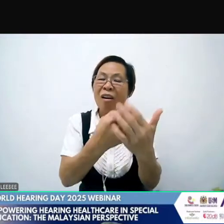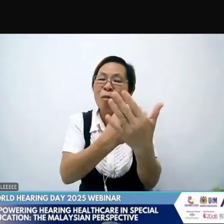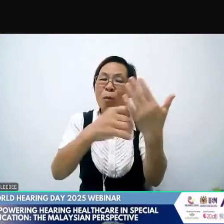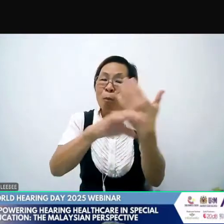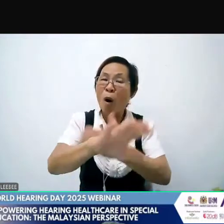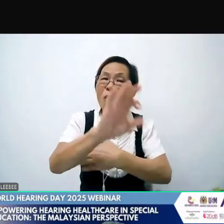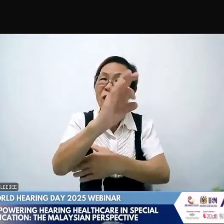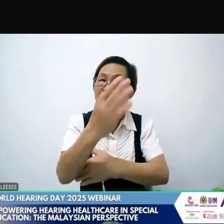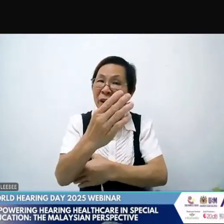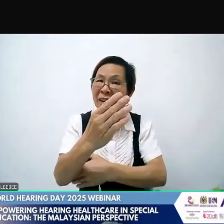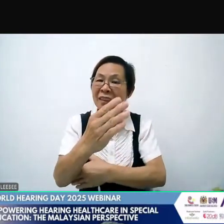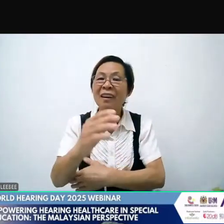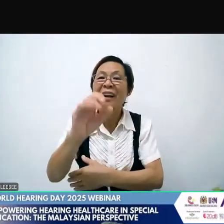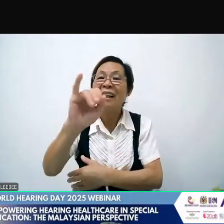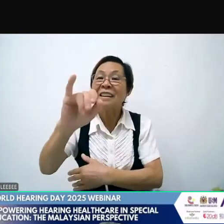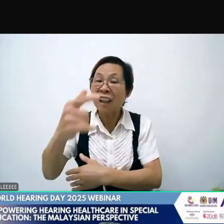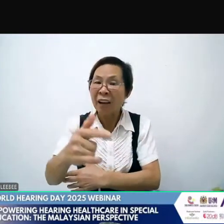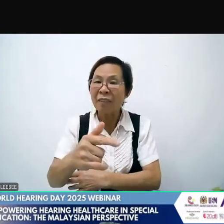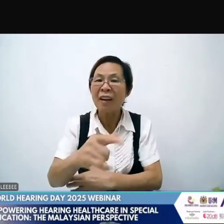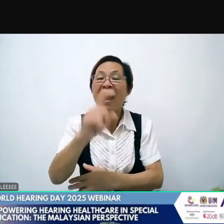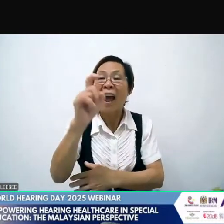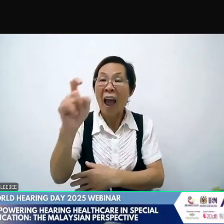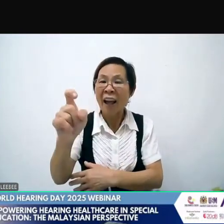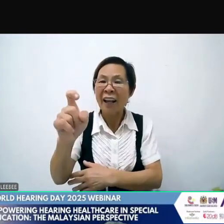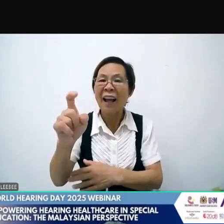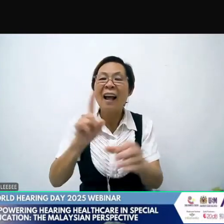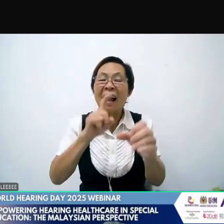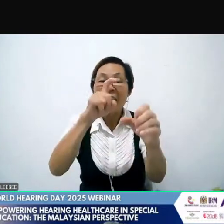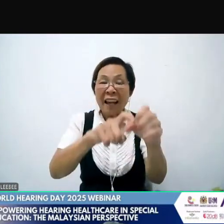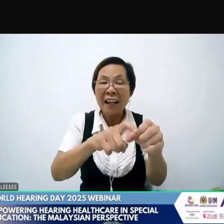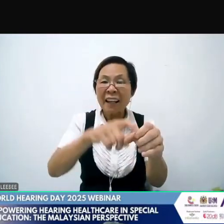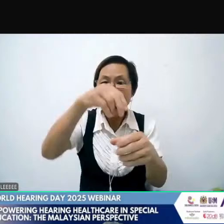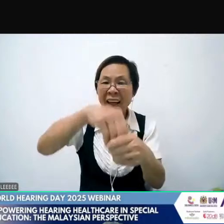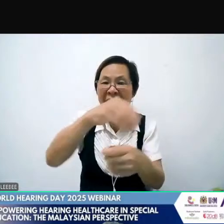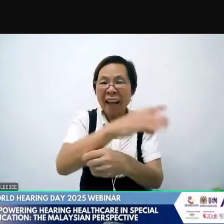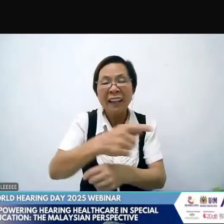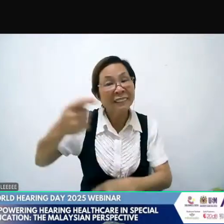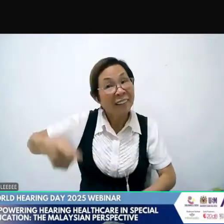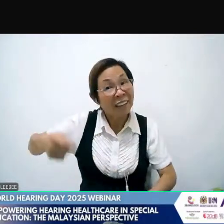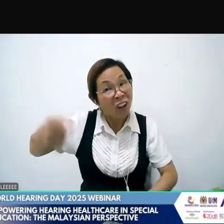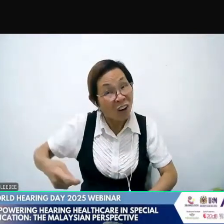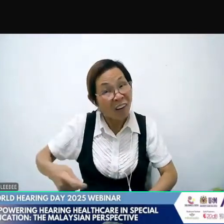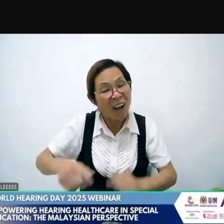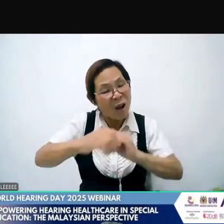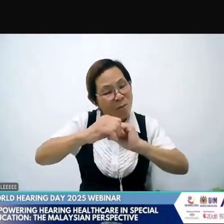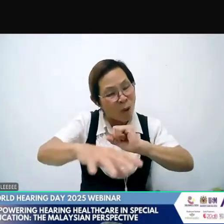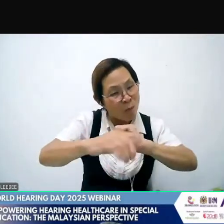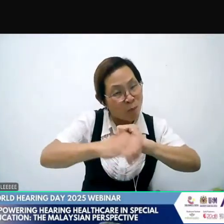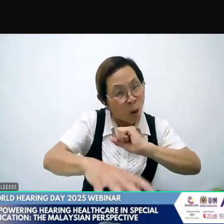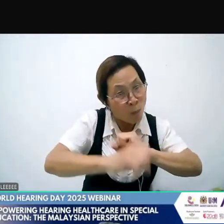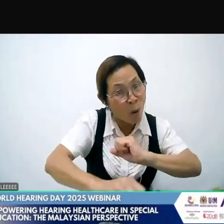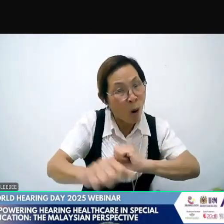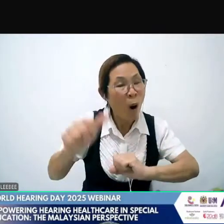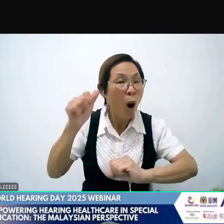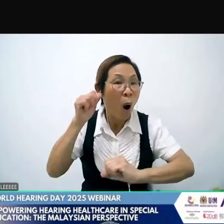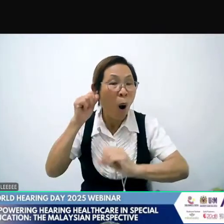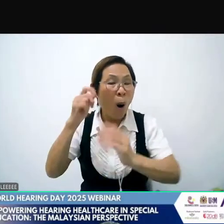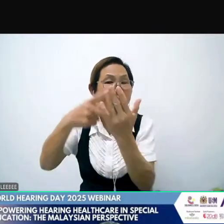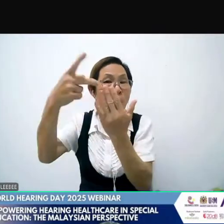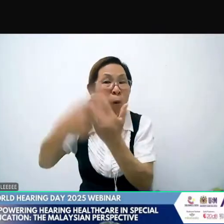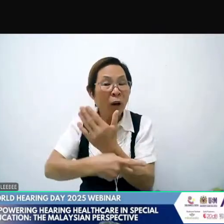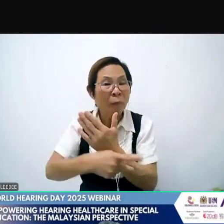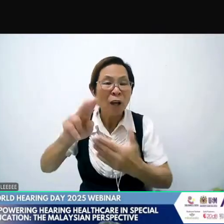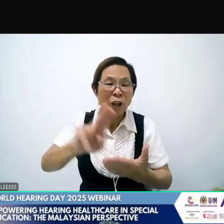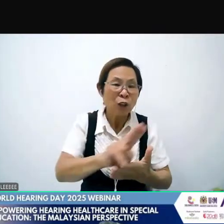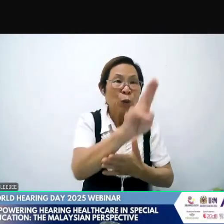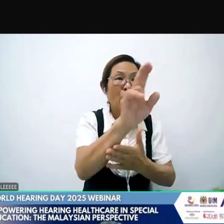Facebook, Instagram, X, LinkedIn, as well as TikTok. And for more updates about audiology program in University of